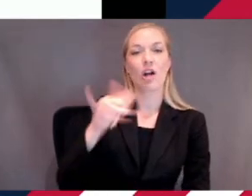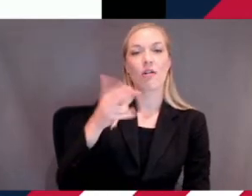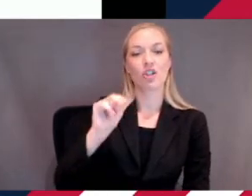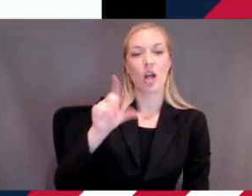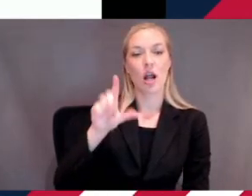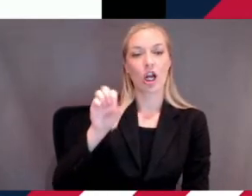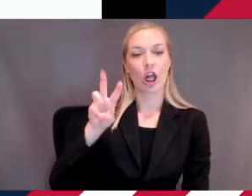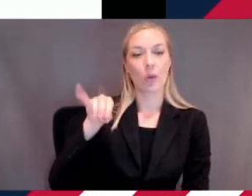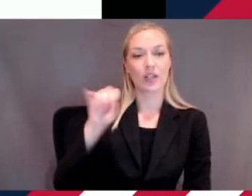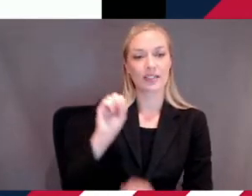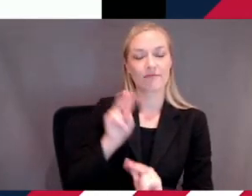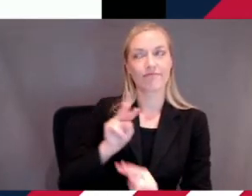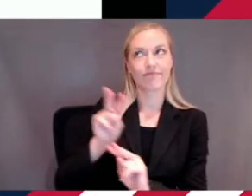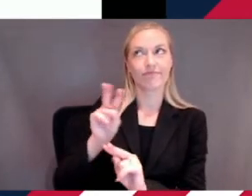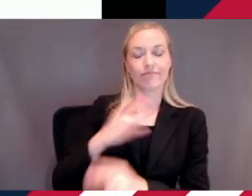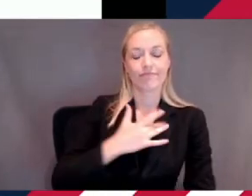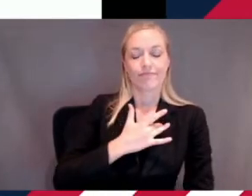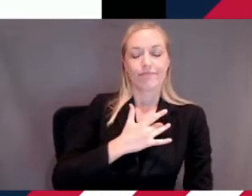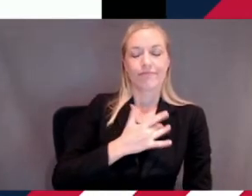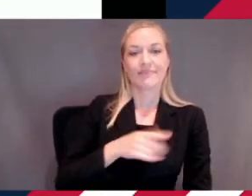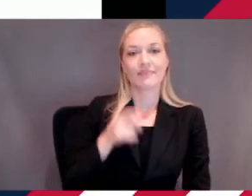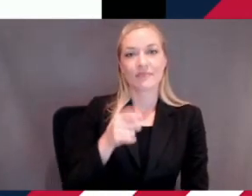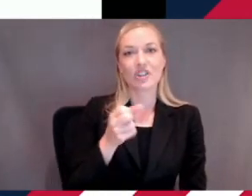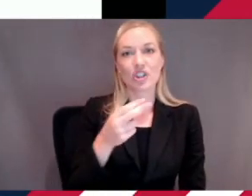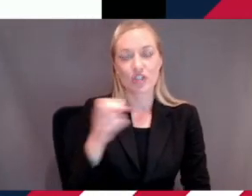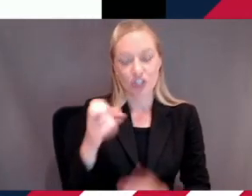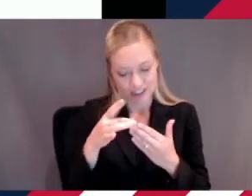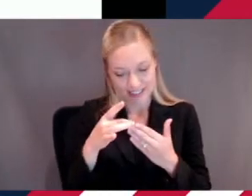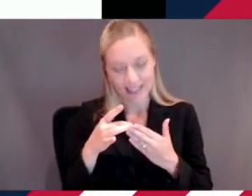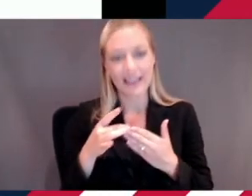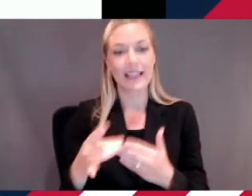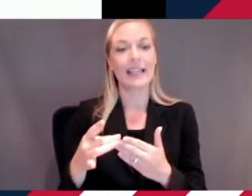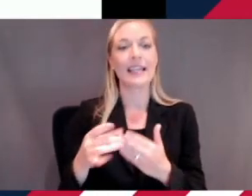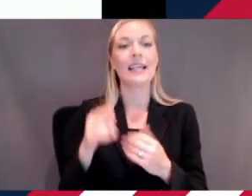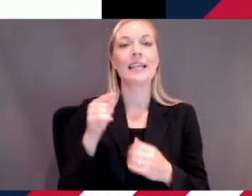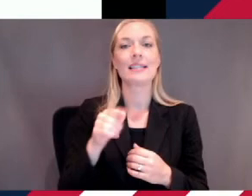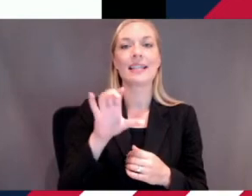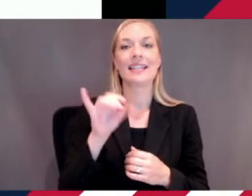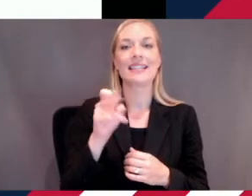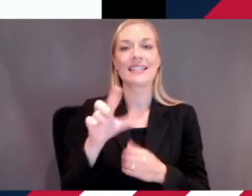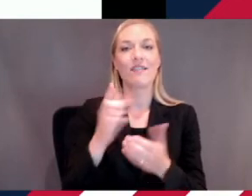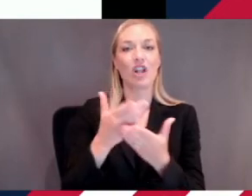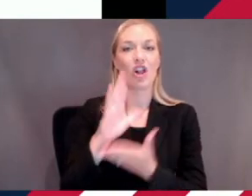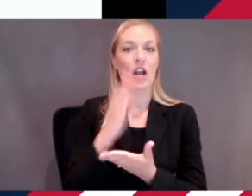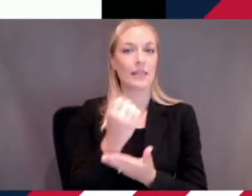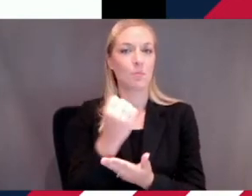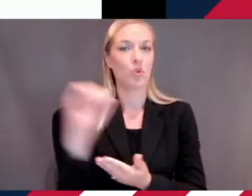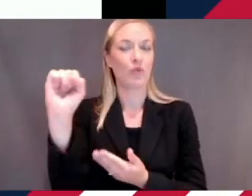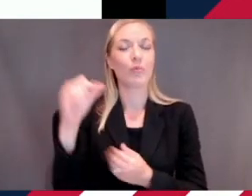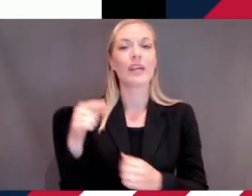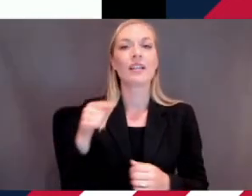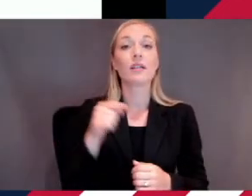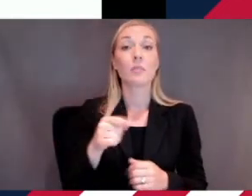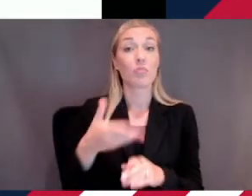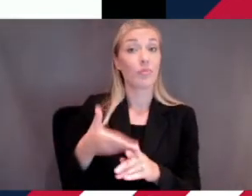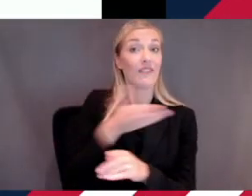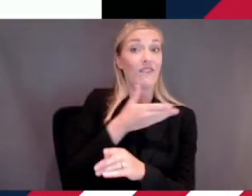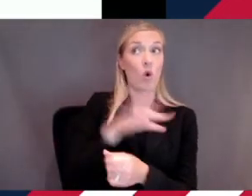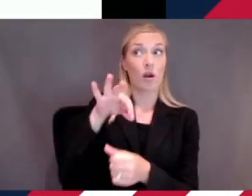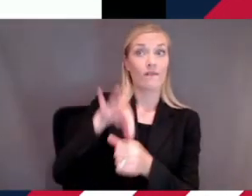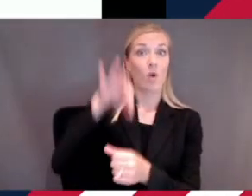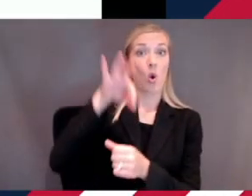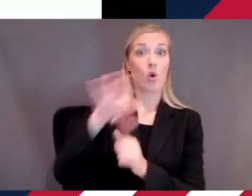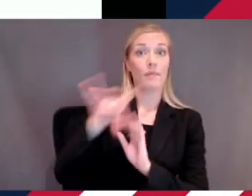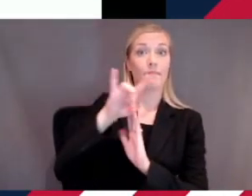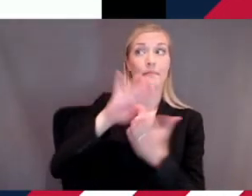of Atlanta, the cradle of the civil rights movement. And prior to her election as mayor, Ms. Bottoms served on the Atlanta City Council. Ms.